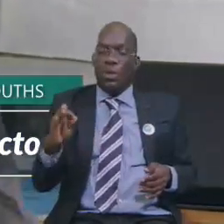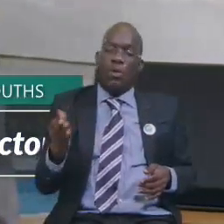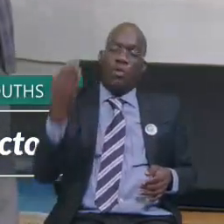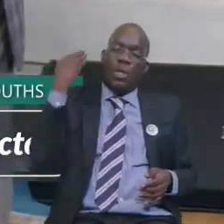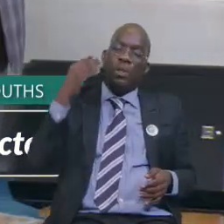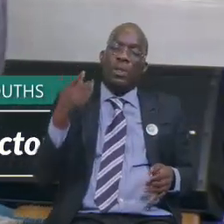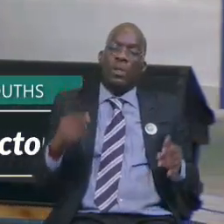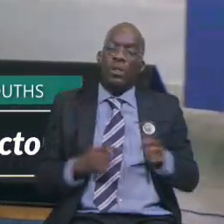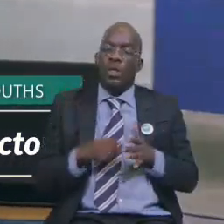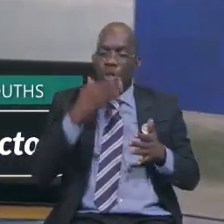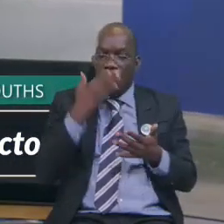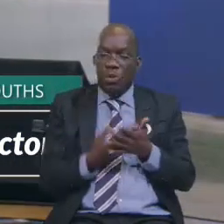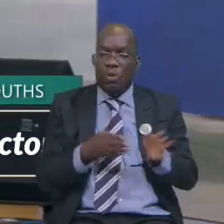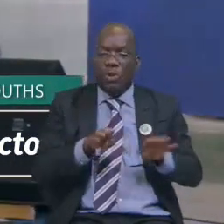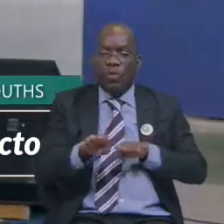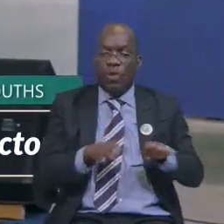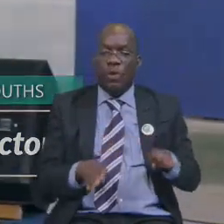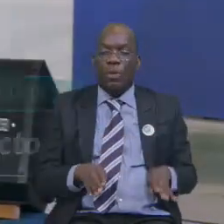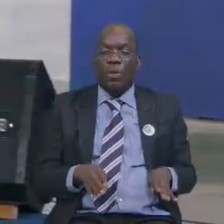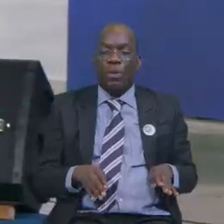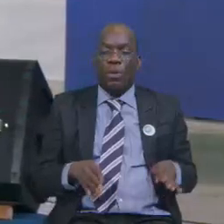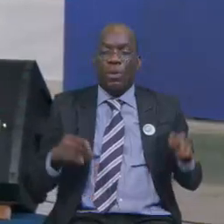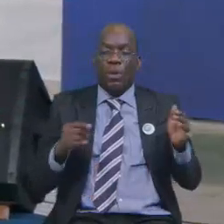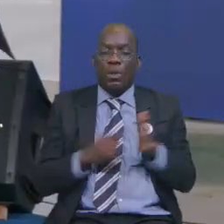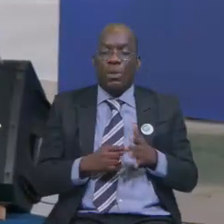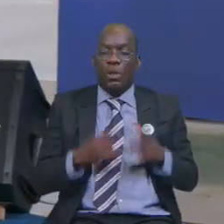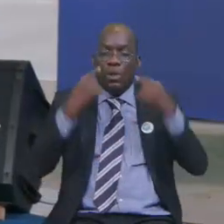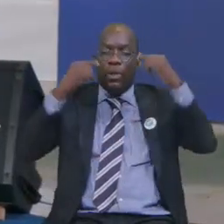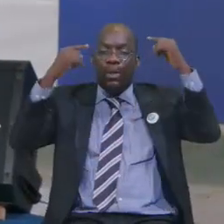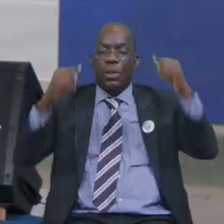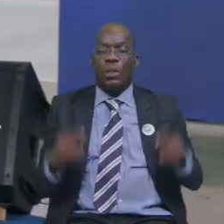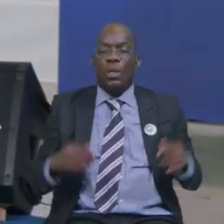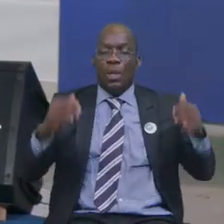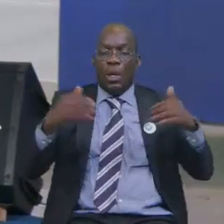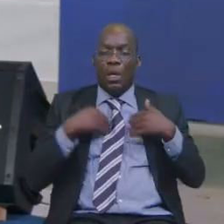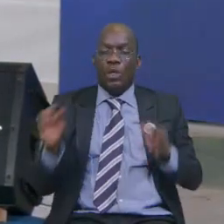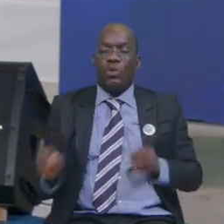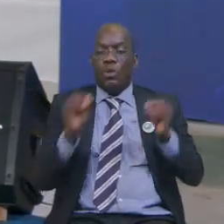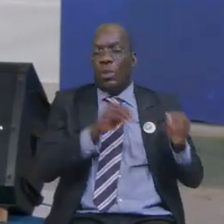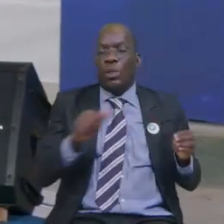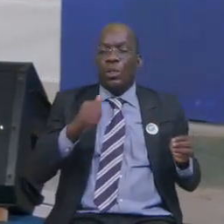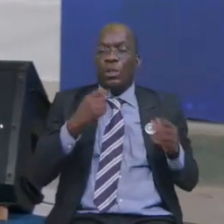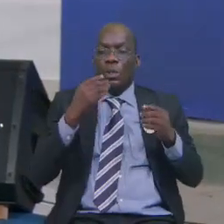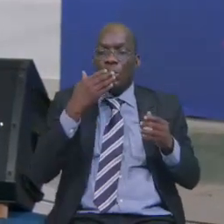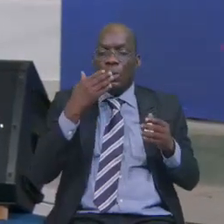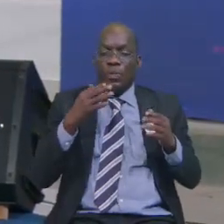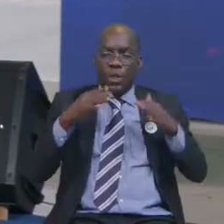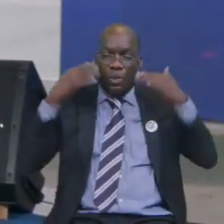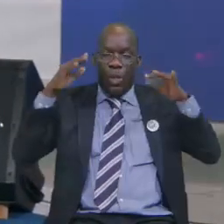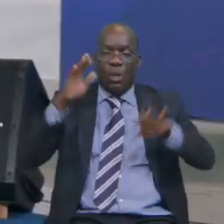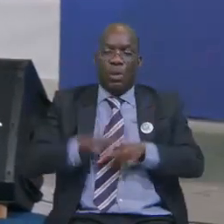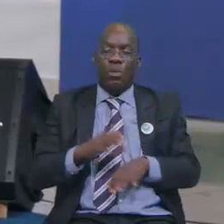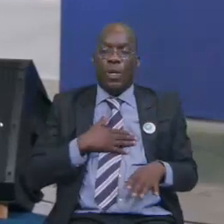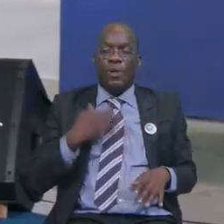habit now, see, this success has put a smile on my face. And that thing that gave